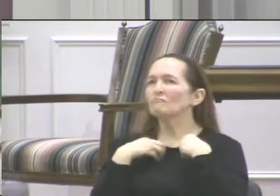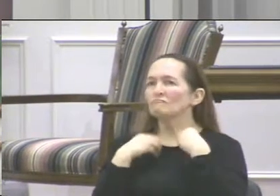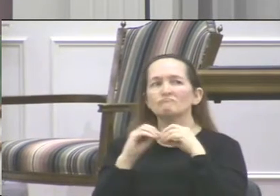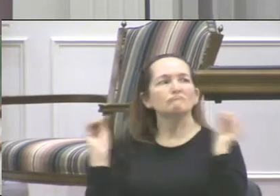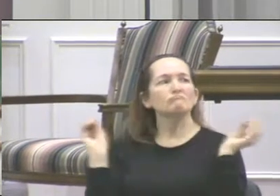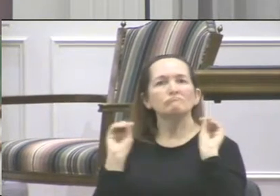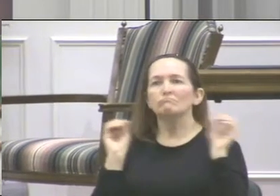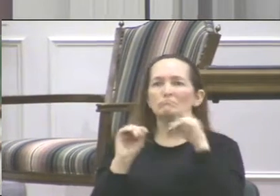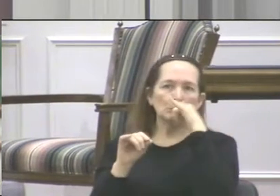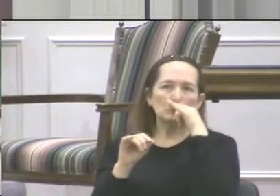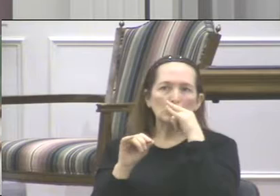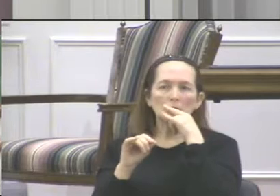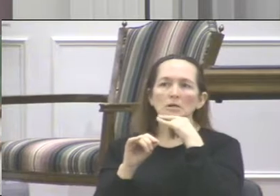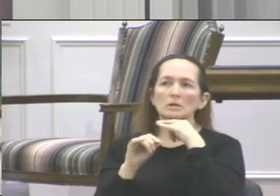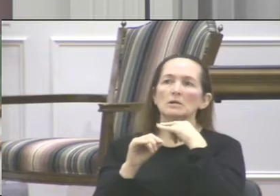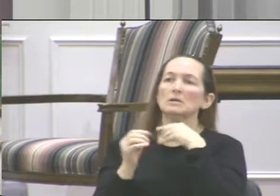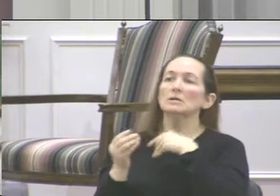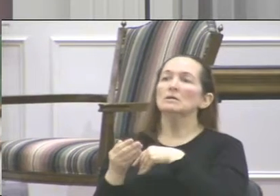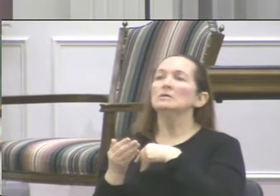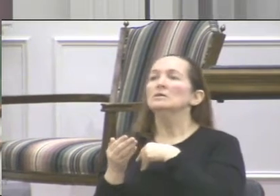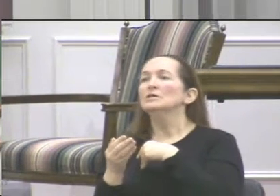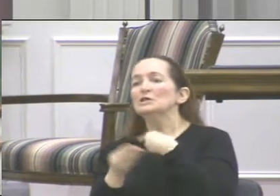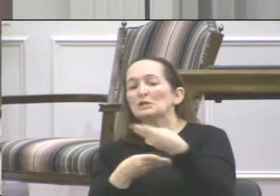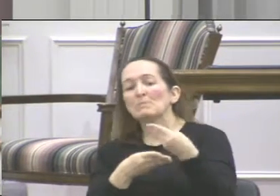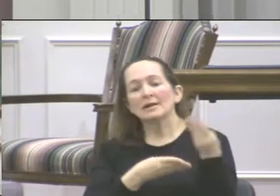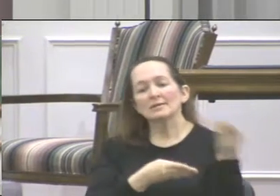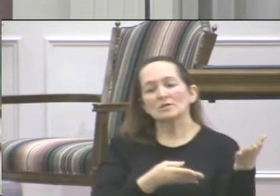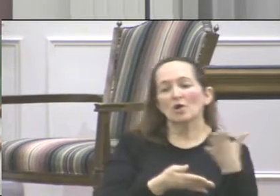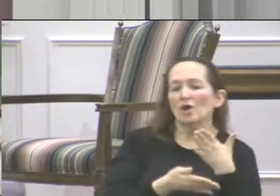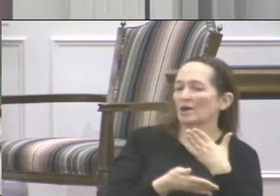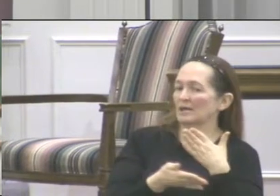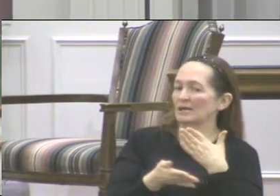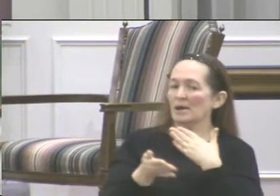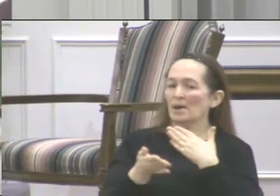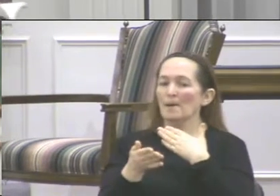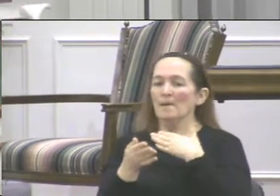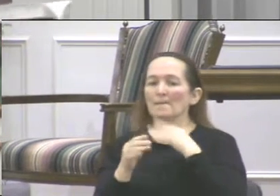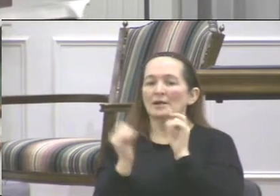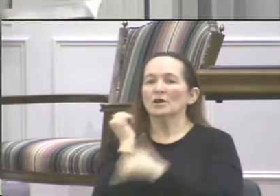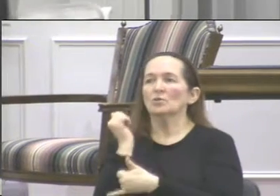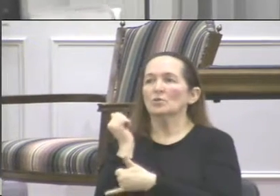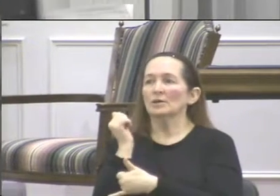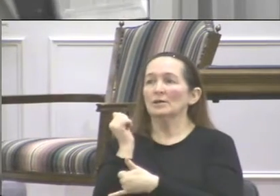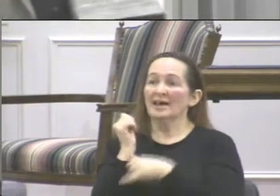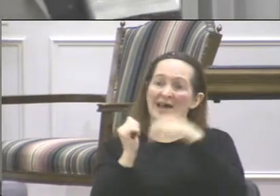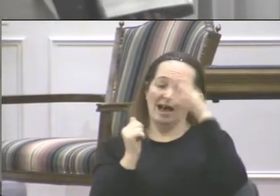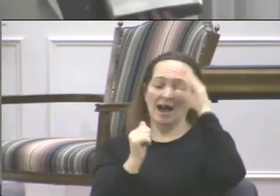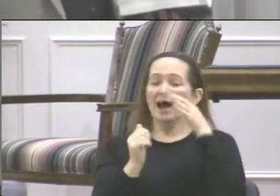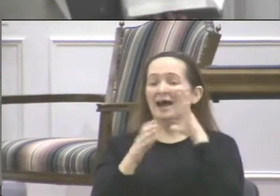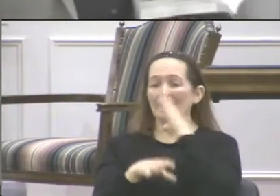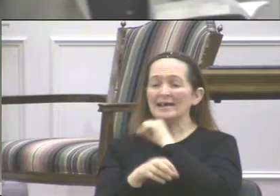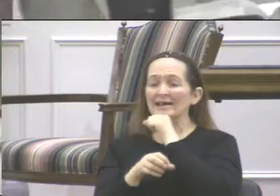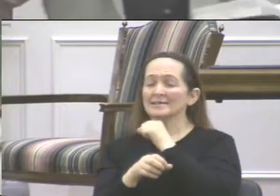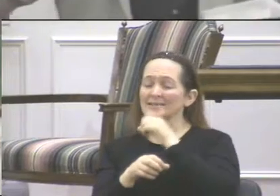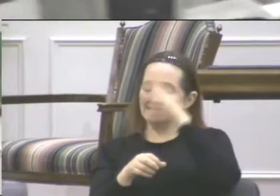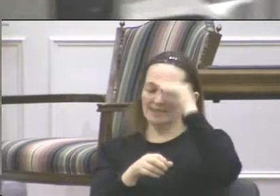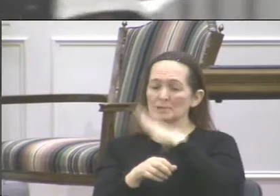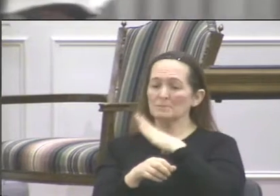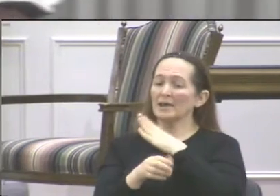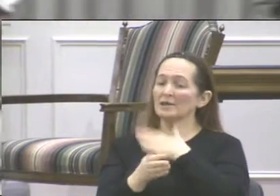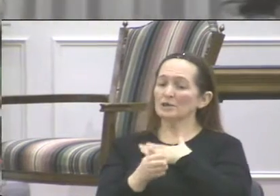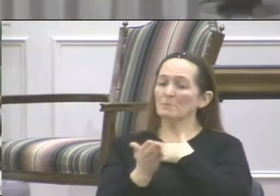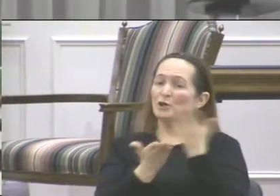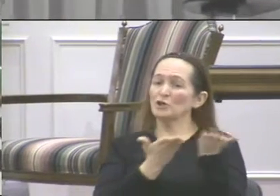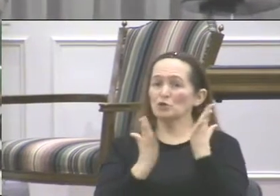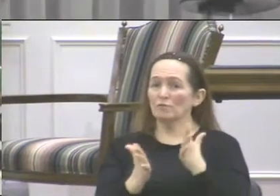I don't have any kids. I don't have anybody to pass this on to. Eleazar is my servant, my household servant, and I guess he's the one that's going to get everything if I die and